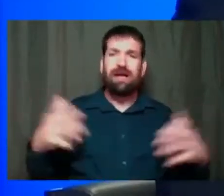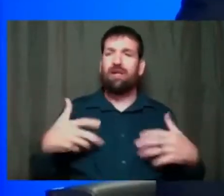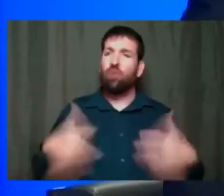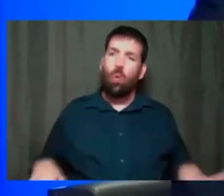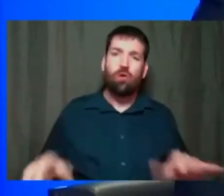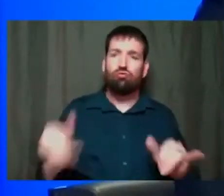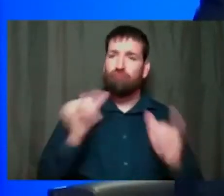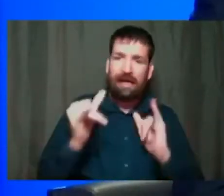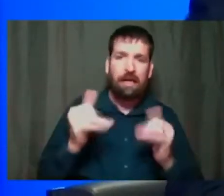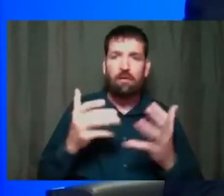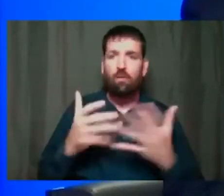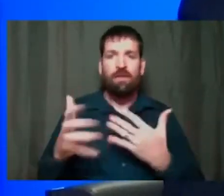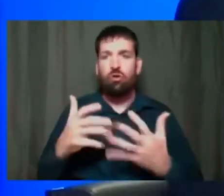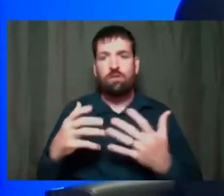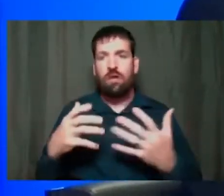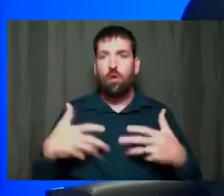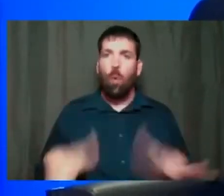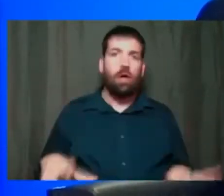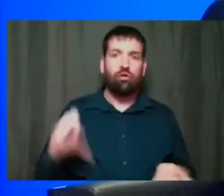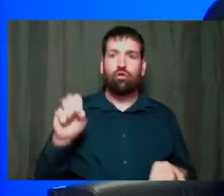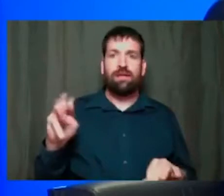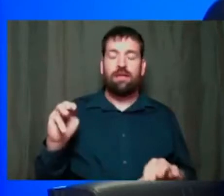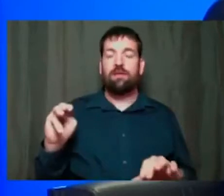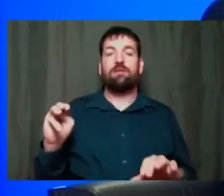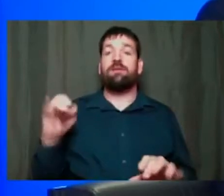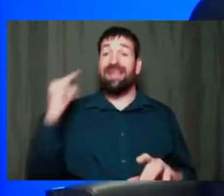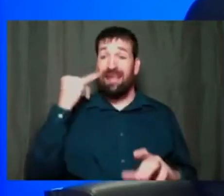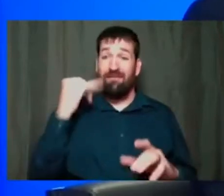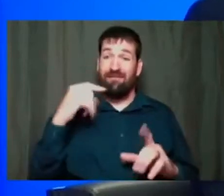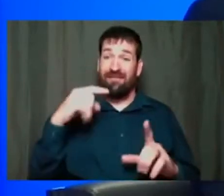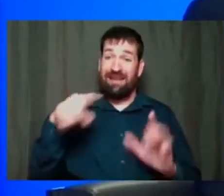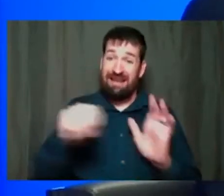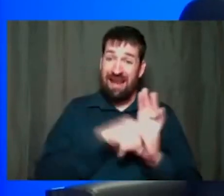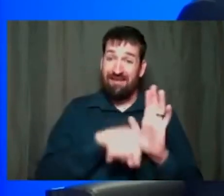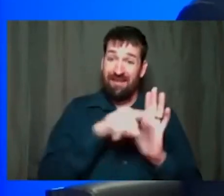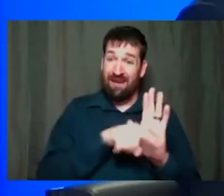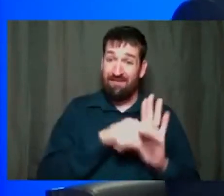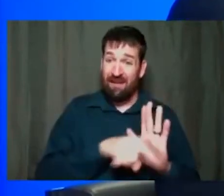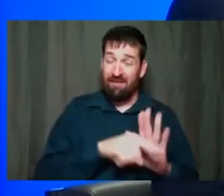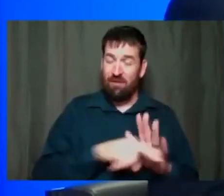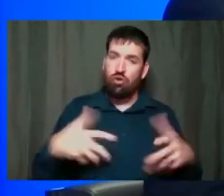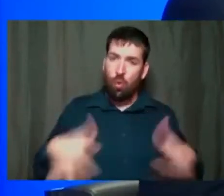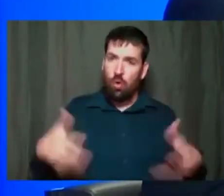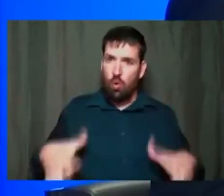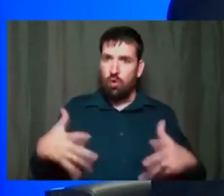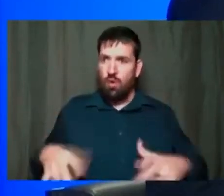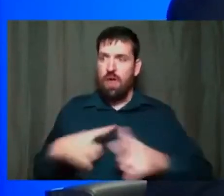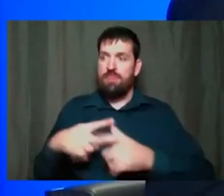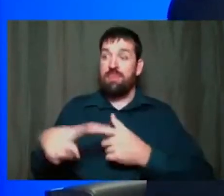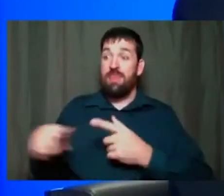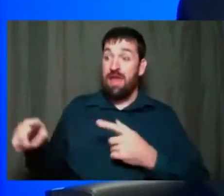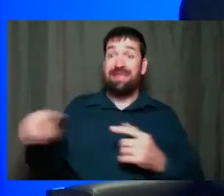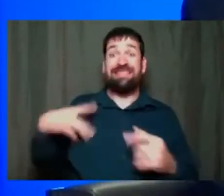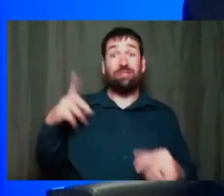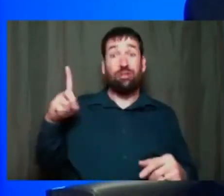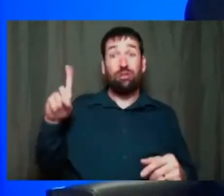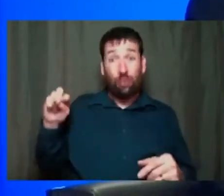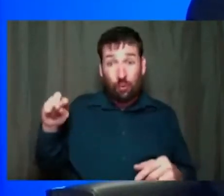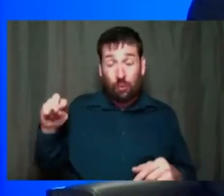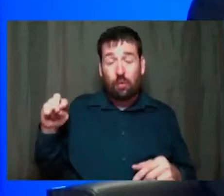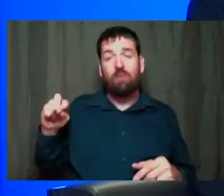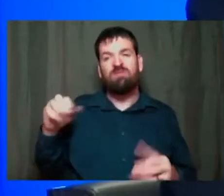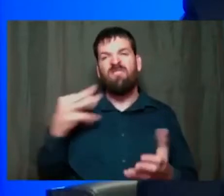I don't want to do social media. If we set a negative like that, something we don't want to do, and then we do it, now we're a failure and we can kick ourselves. If it's